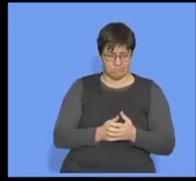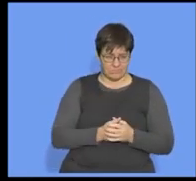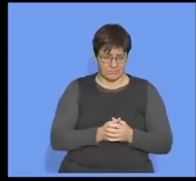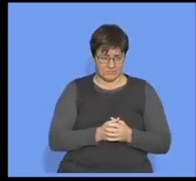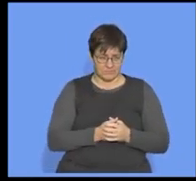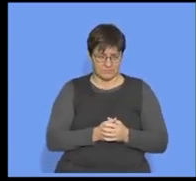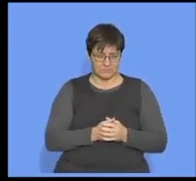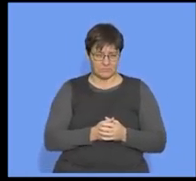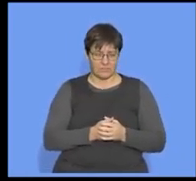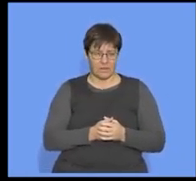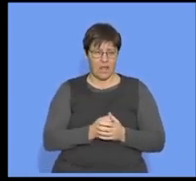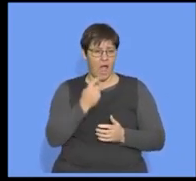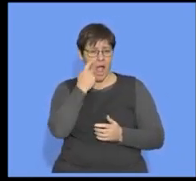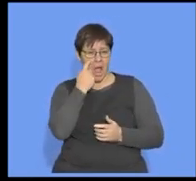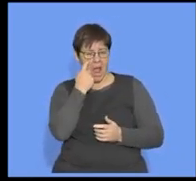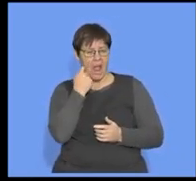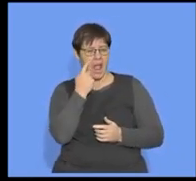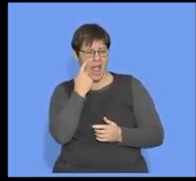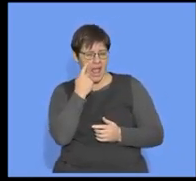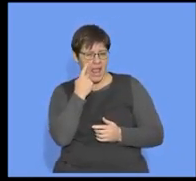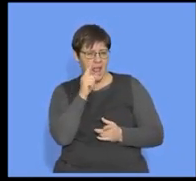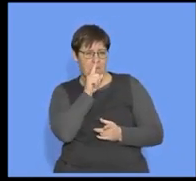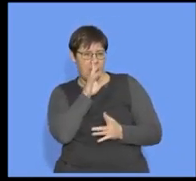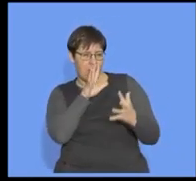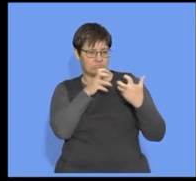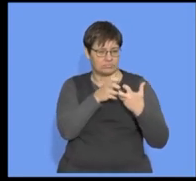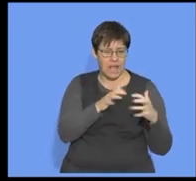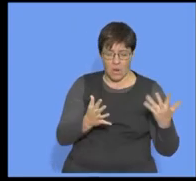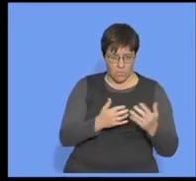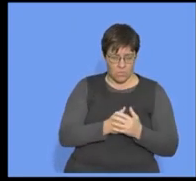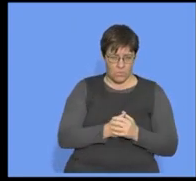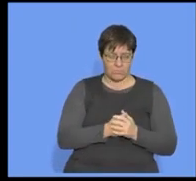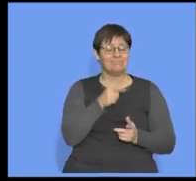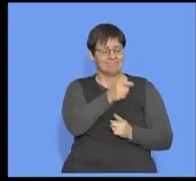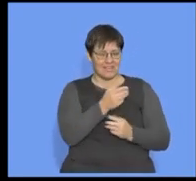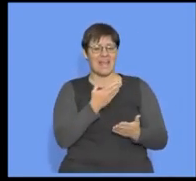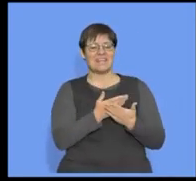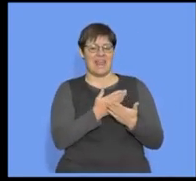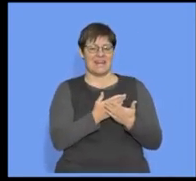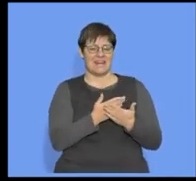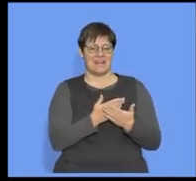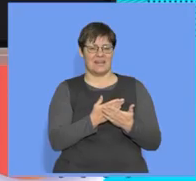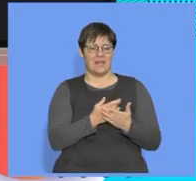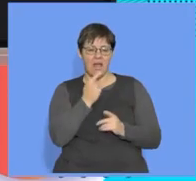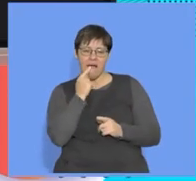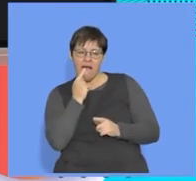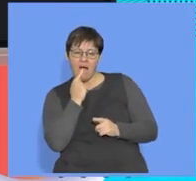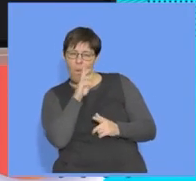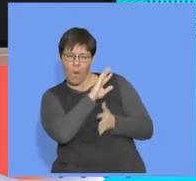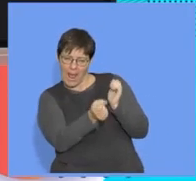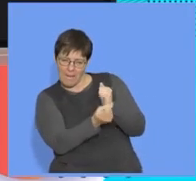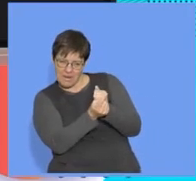Accommodation, we are looking at the first functioning of the eye. The ability of the eye to